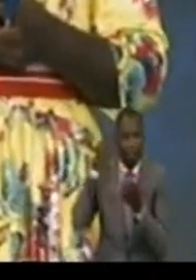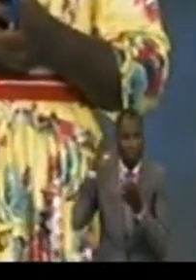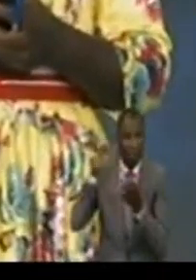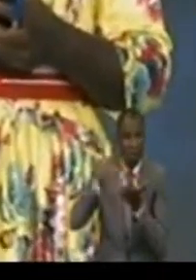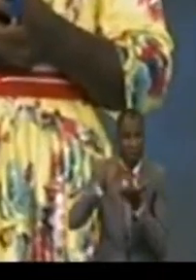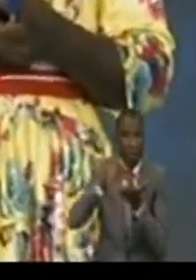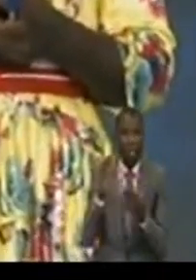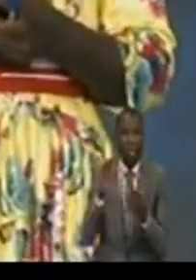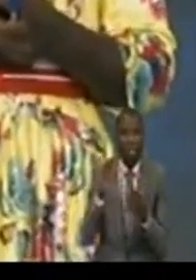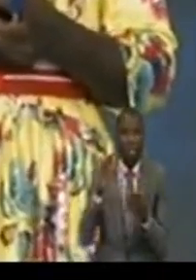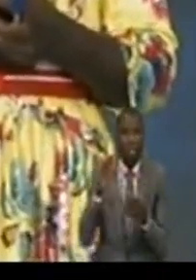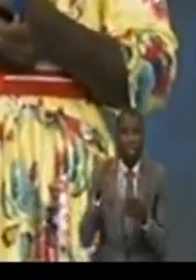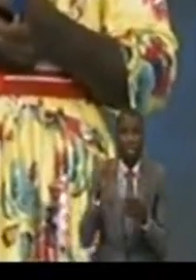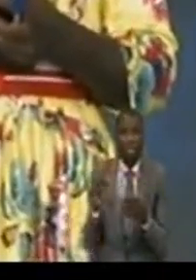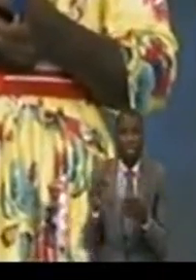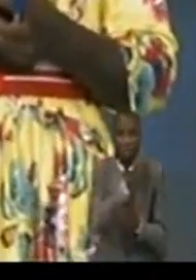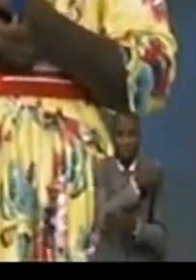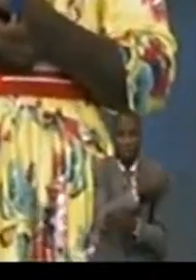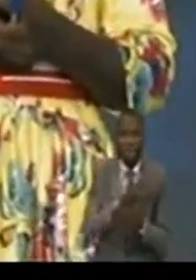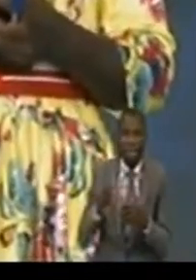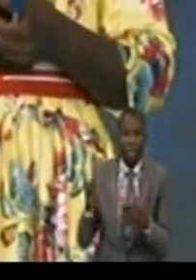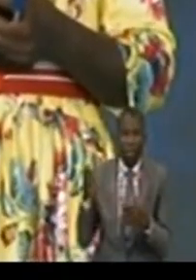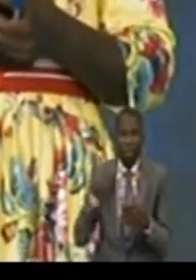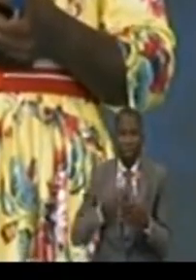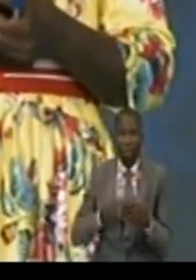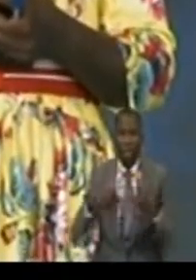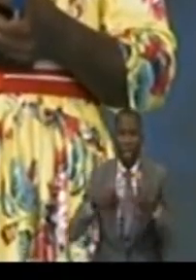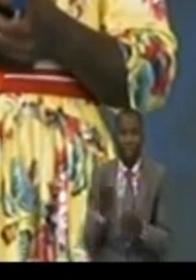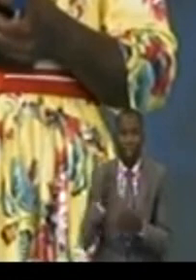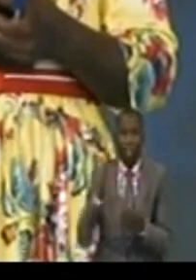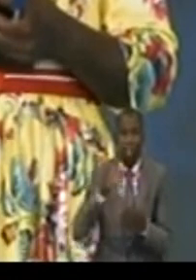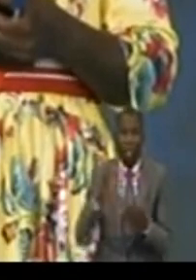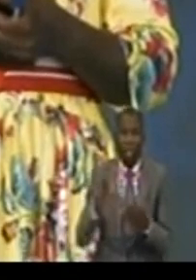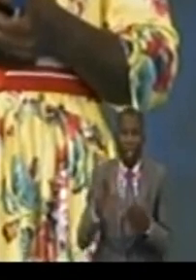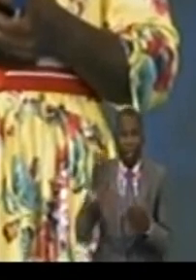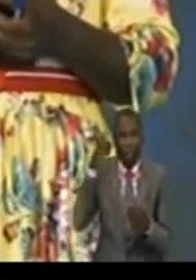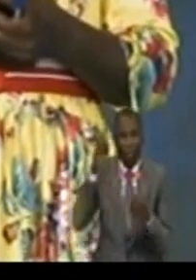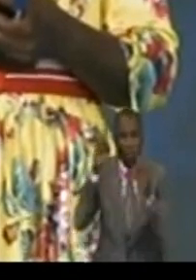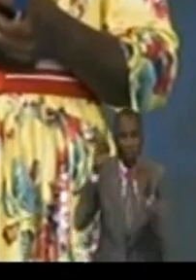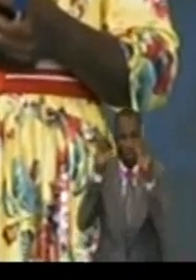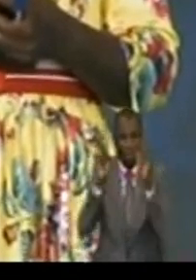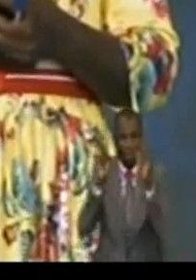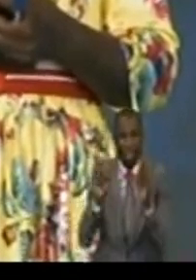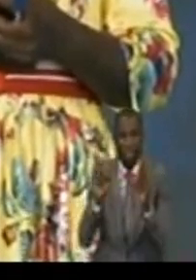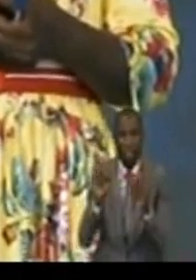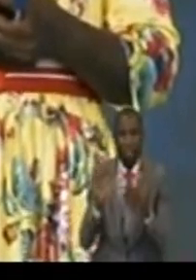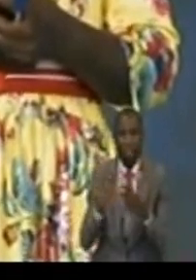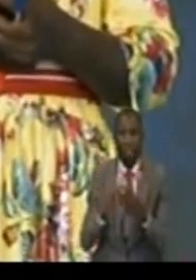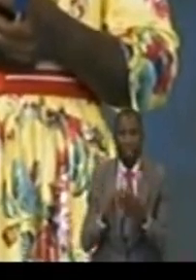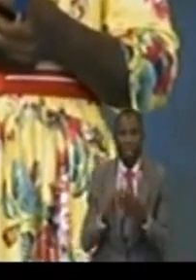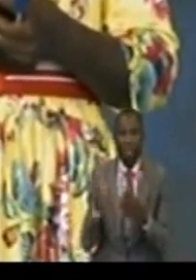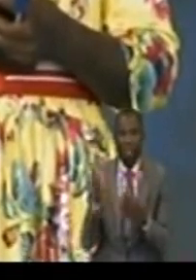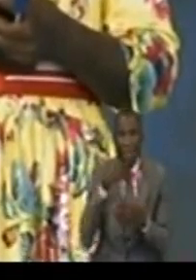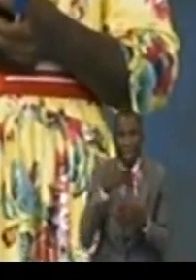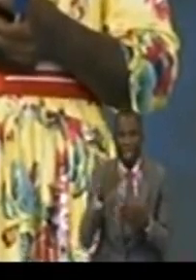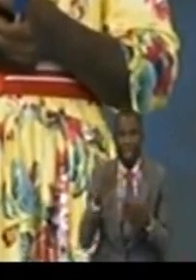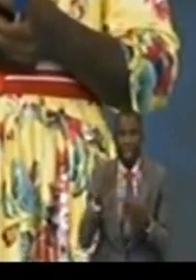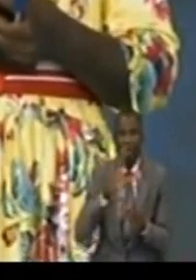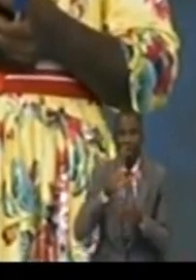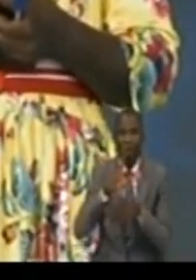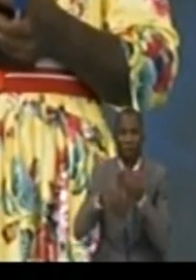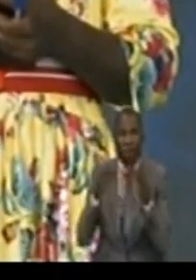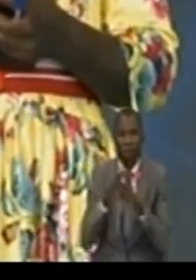Even this year, we have taken her 3 months ago for tests, and all to no